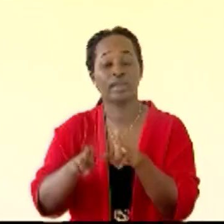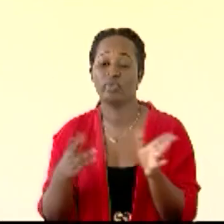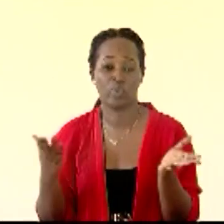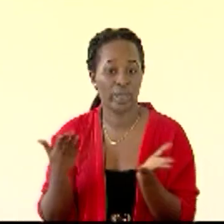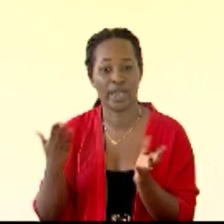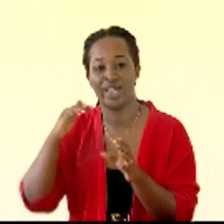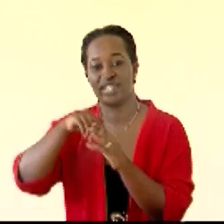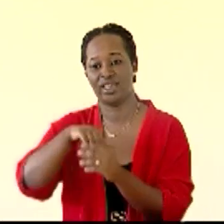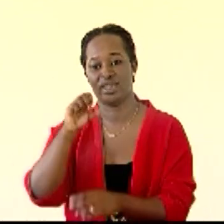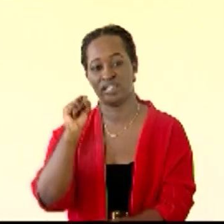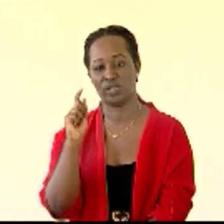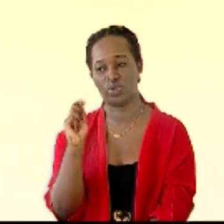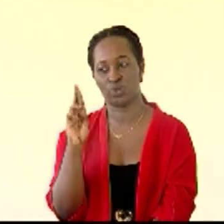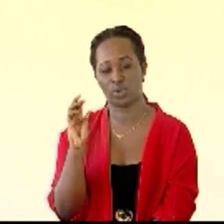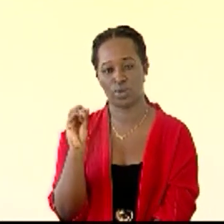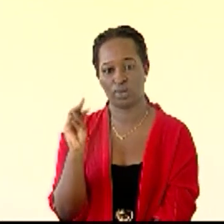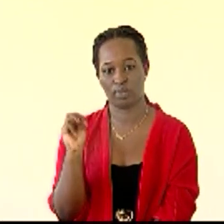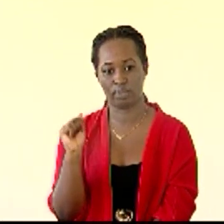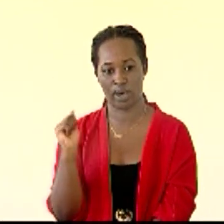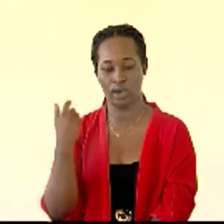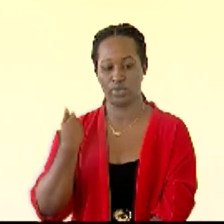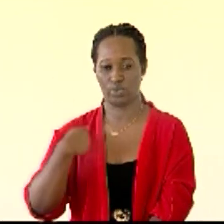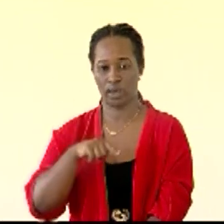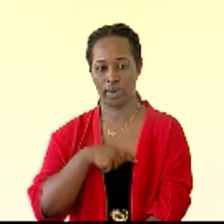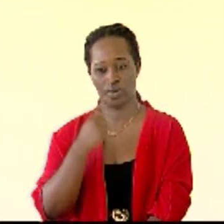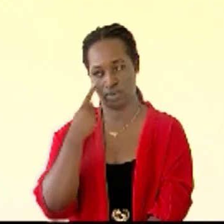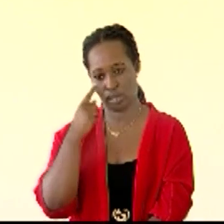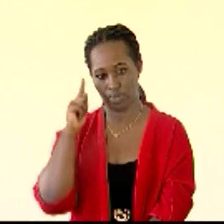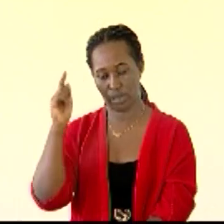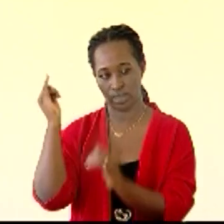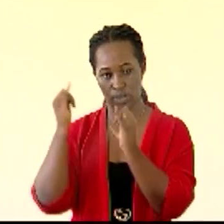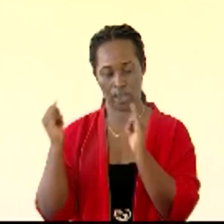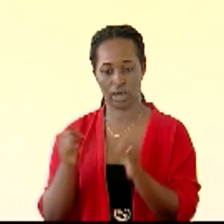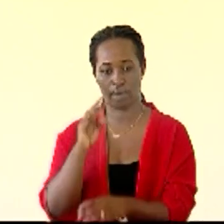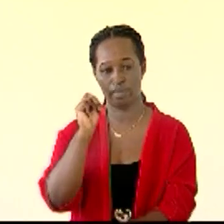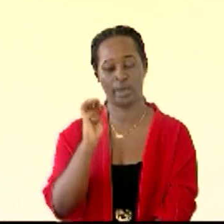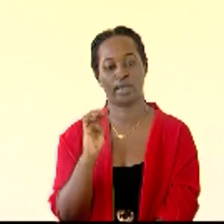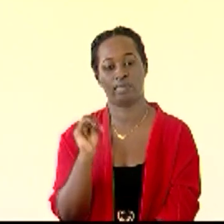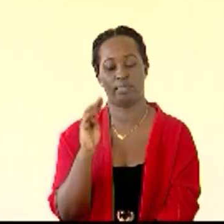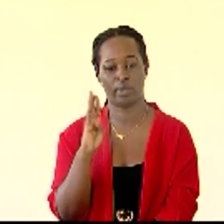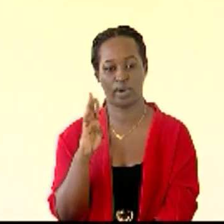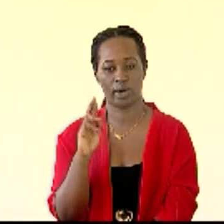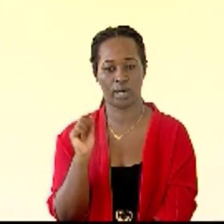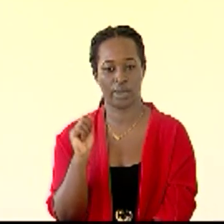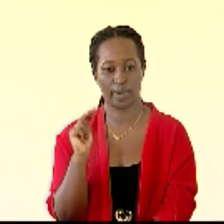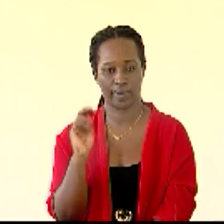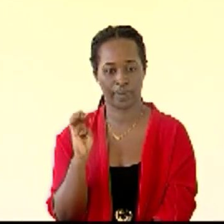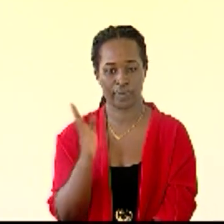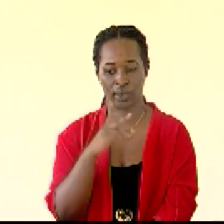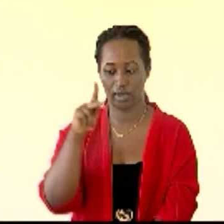In the stroma. All we've been looking at has been in the thyroid membranes, photolysis, light